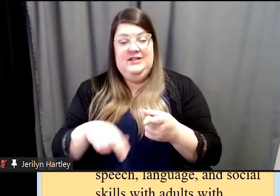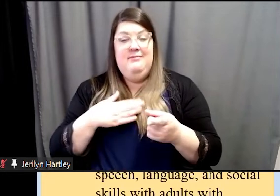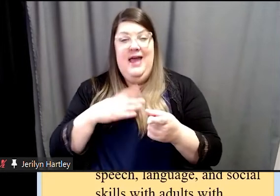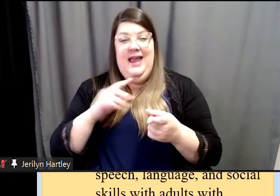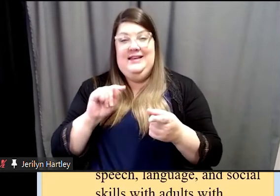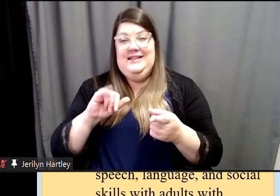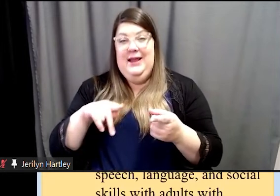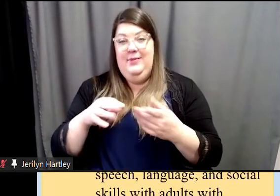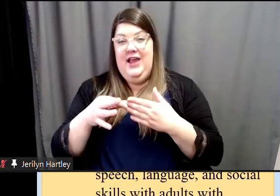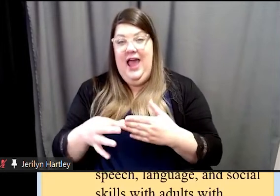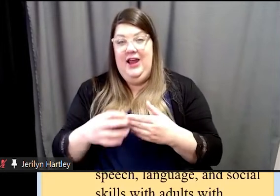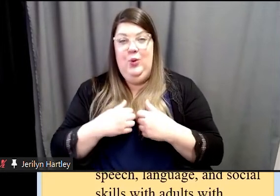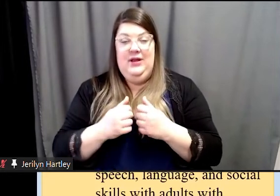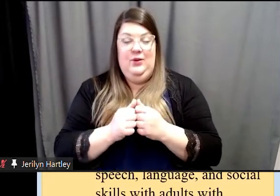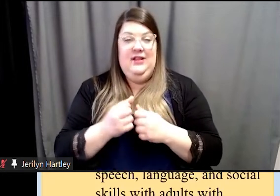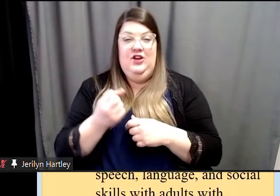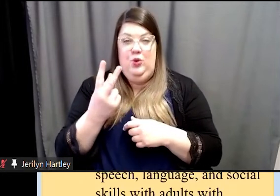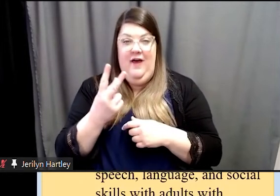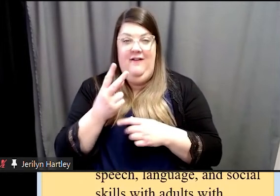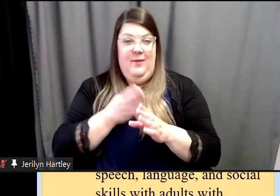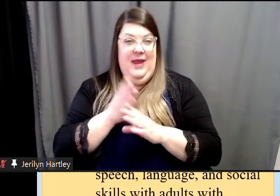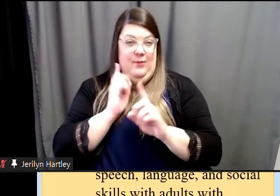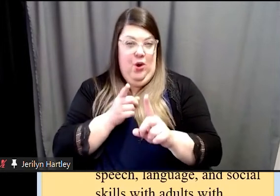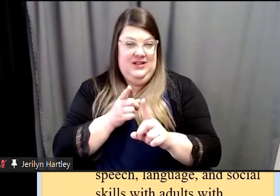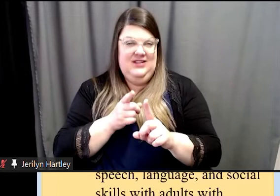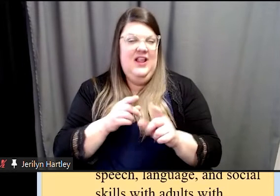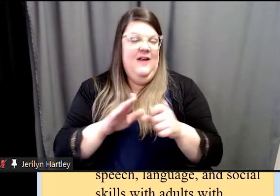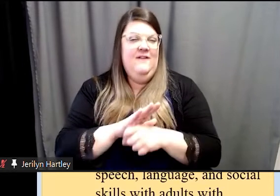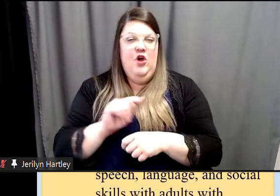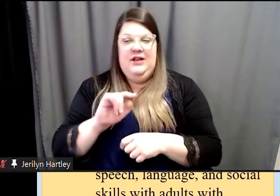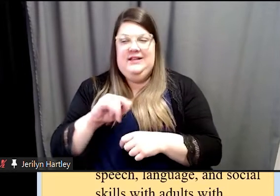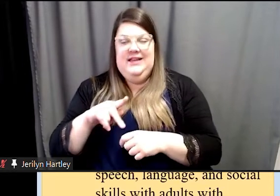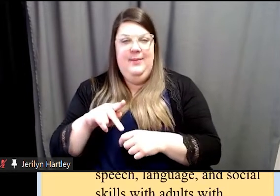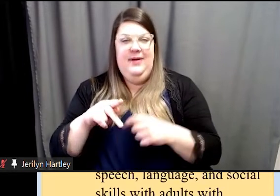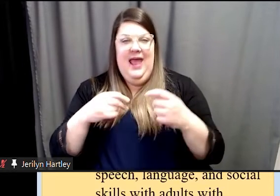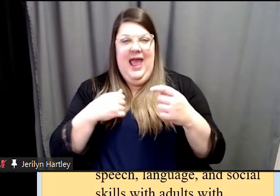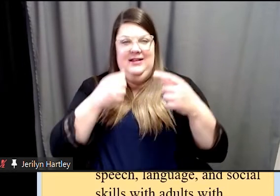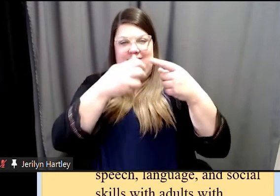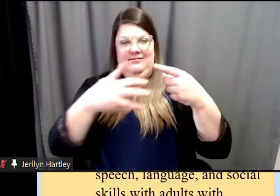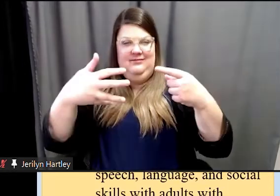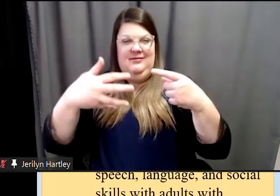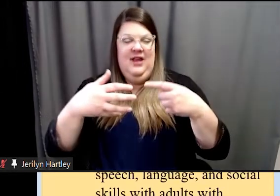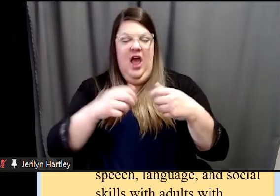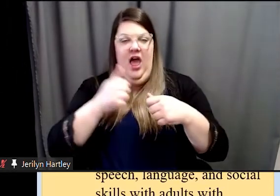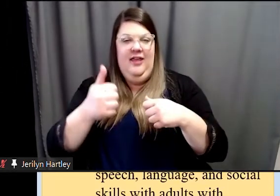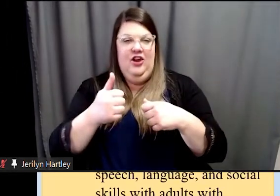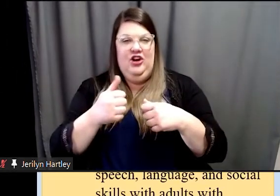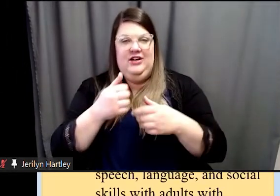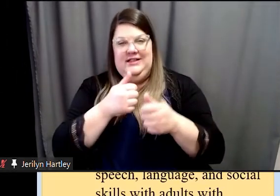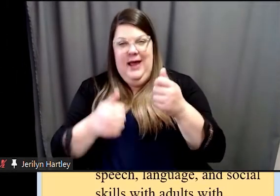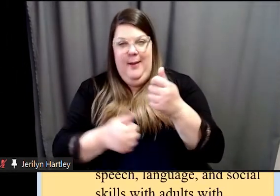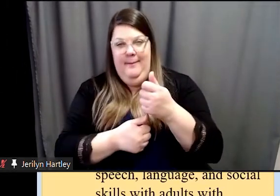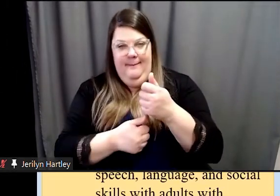guide with 12 main points. And then the full tip guide contains subpoints with specific tools.